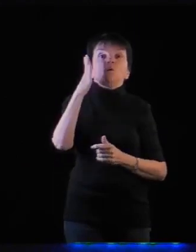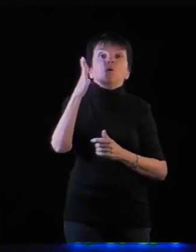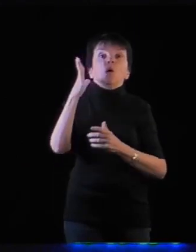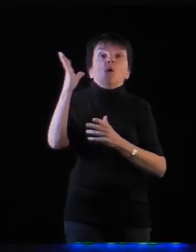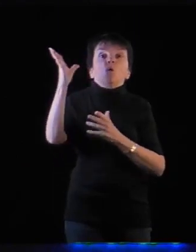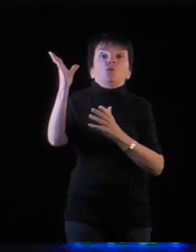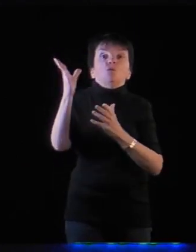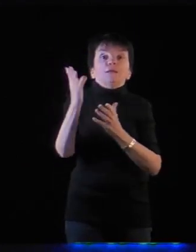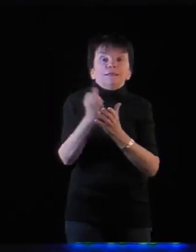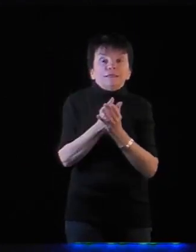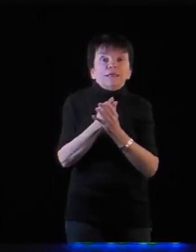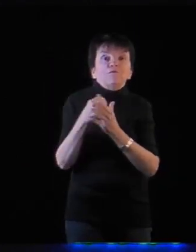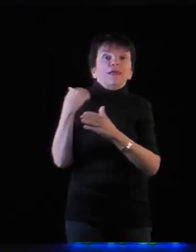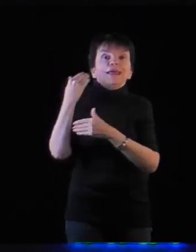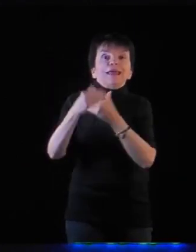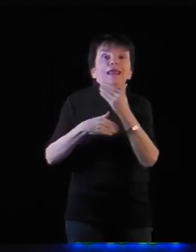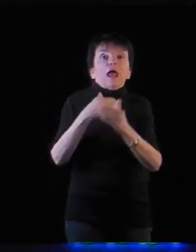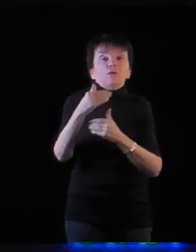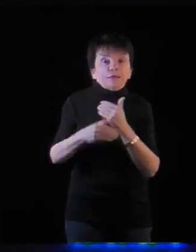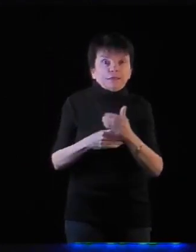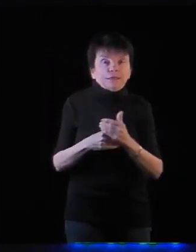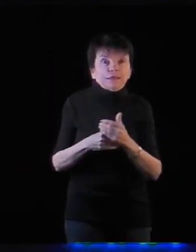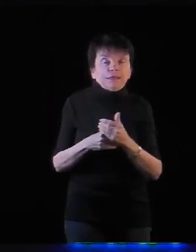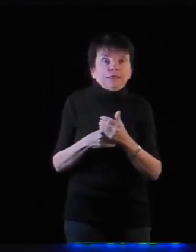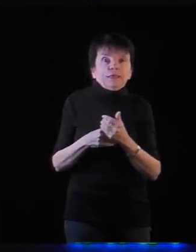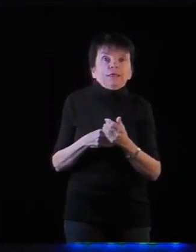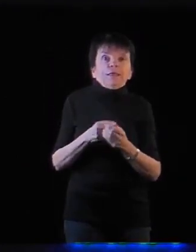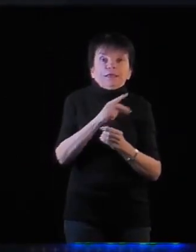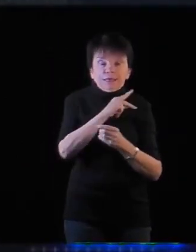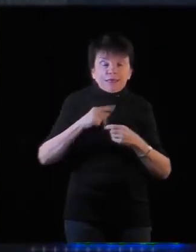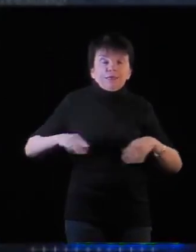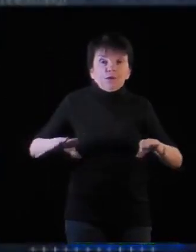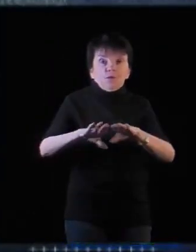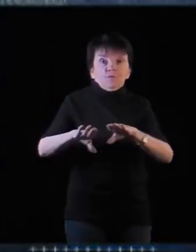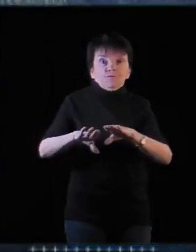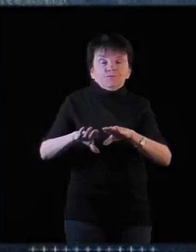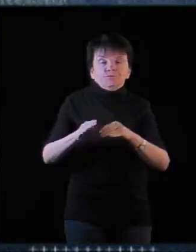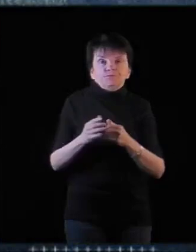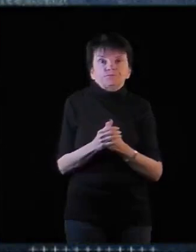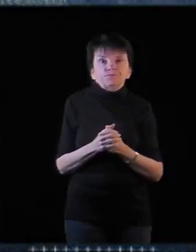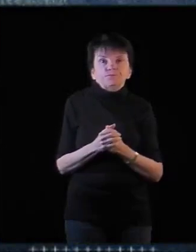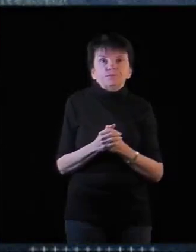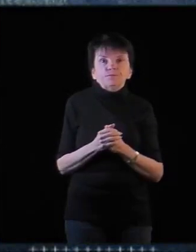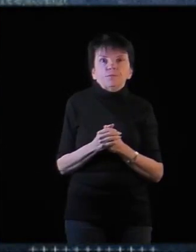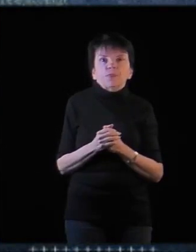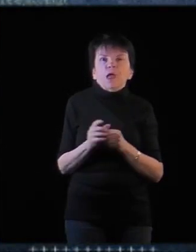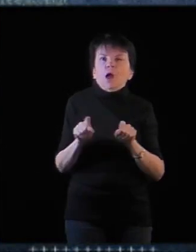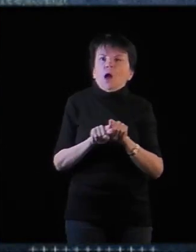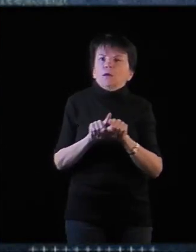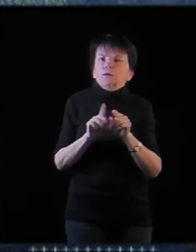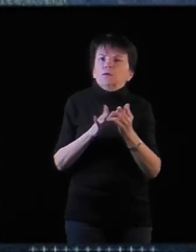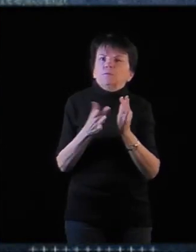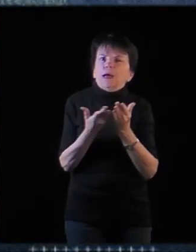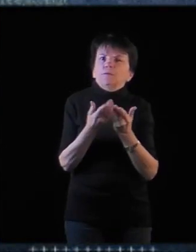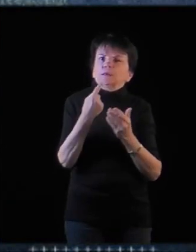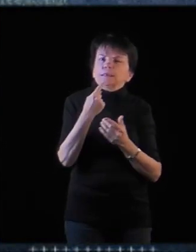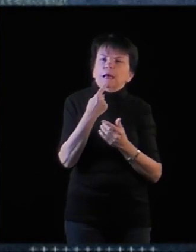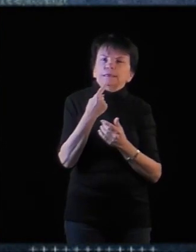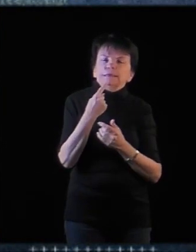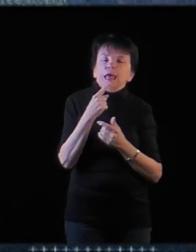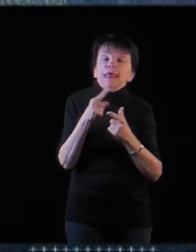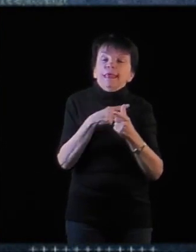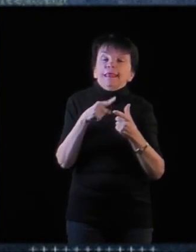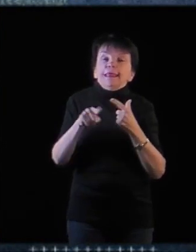powerful. In 2 Peter chapter 1, verse 11, the statement is made, "Then God will give you